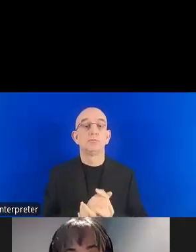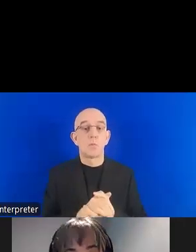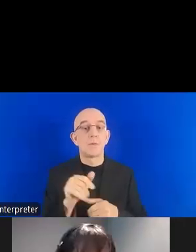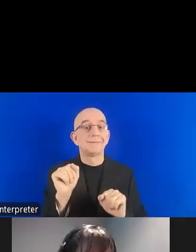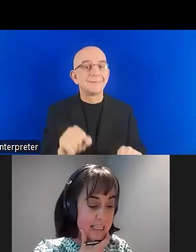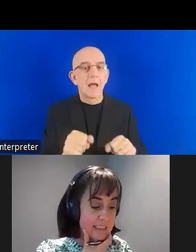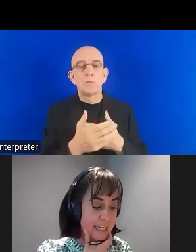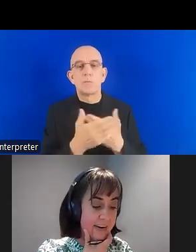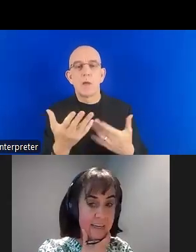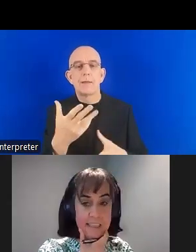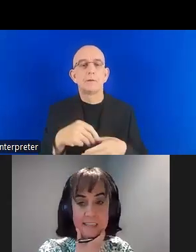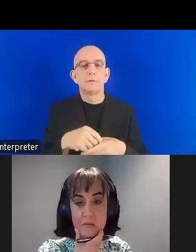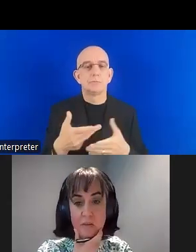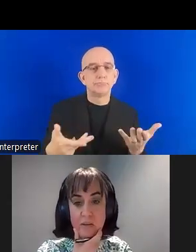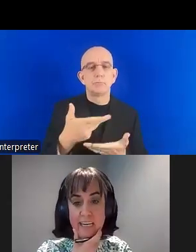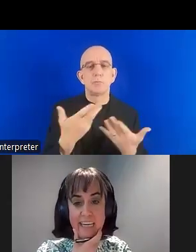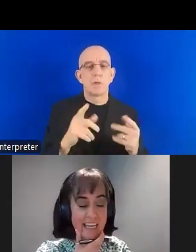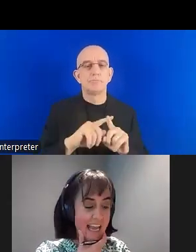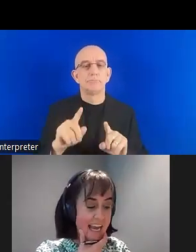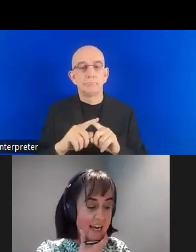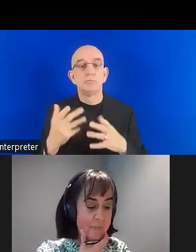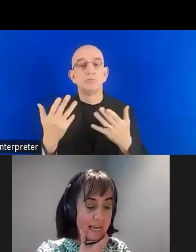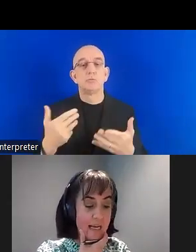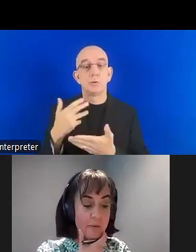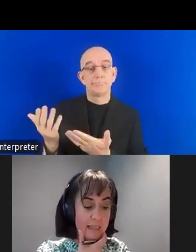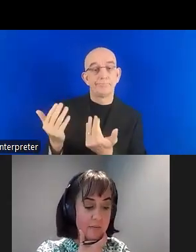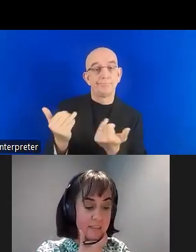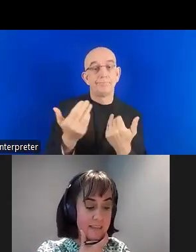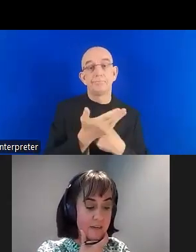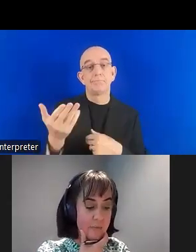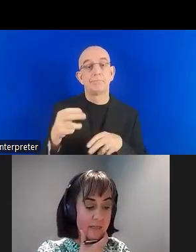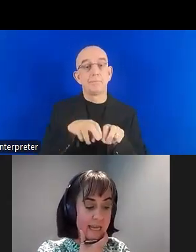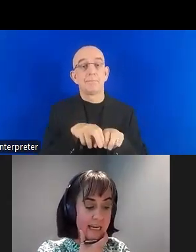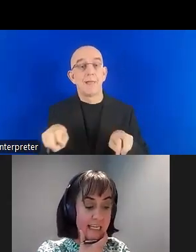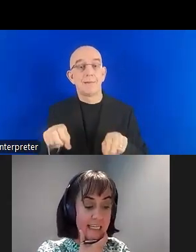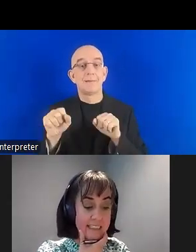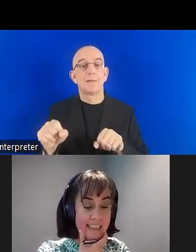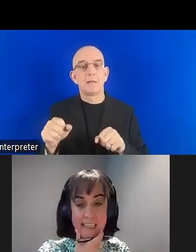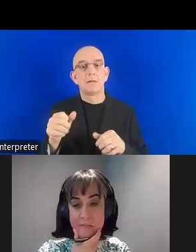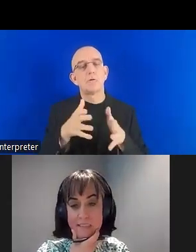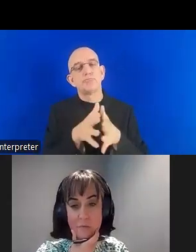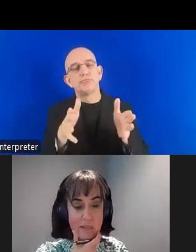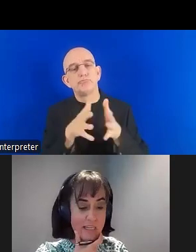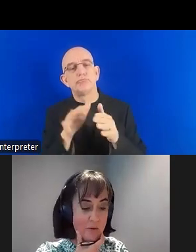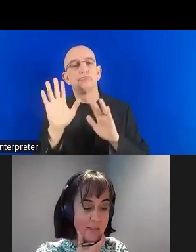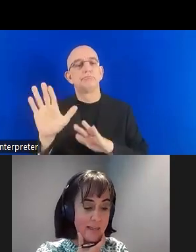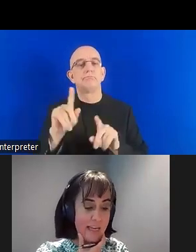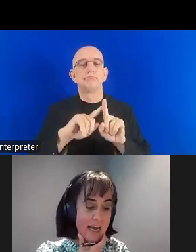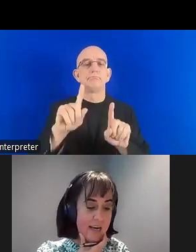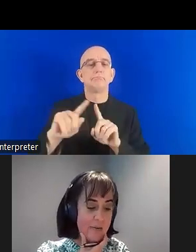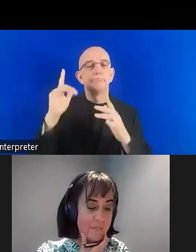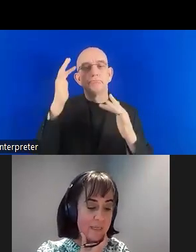reflections on these areas of learning. And I would love to start with Anaïs. I'd love to start with